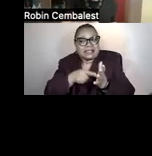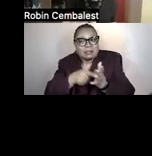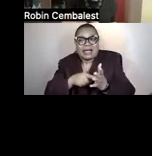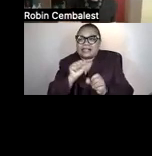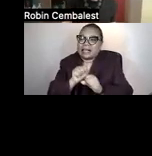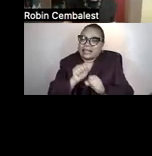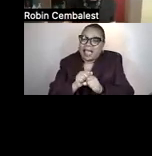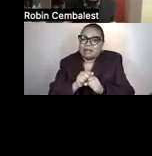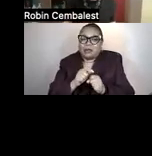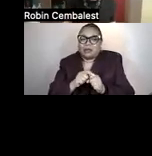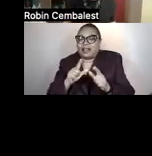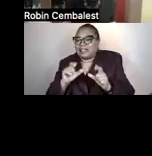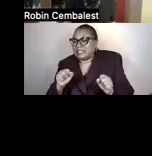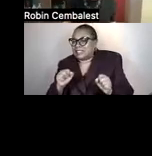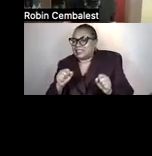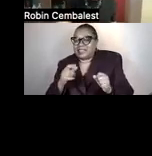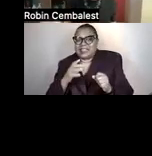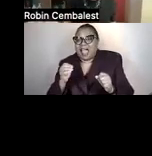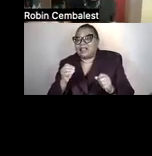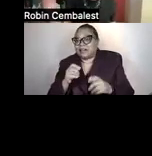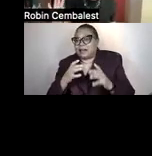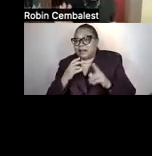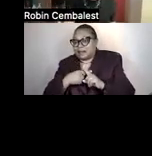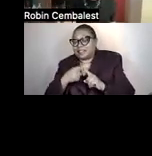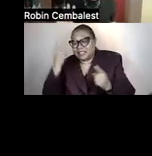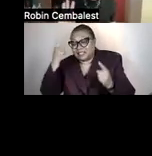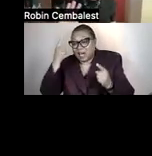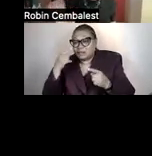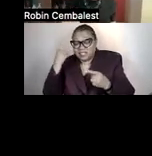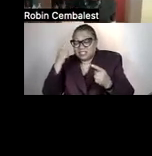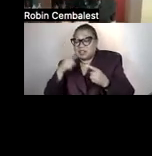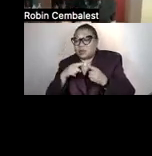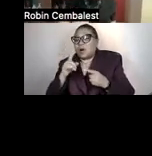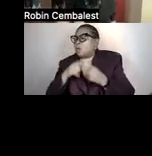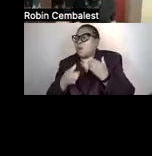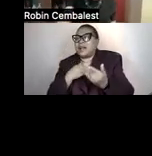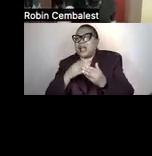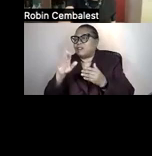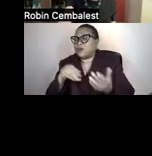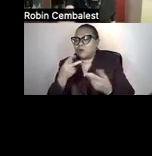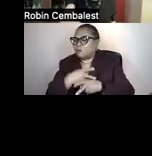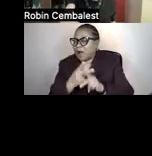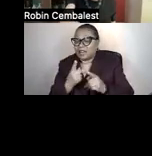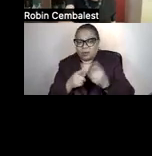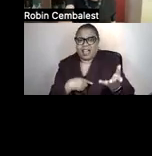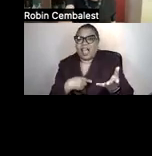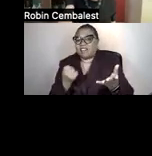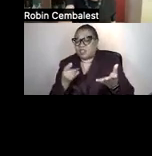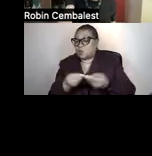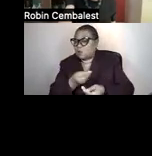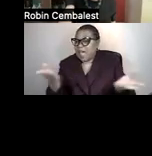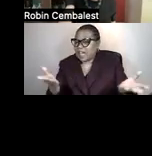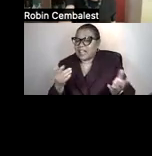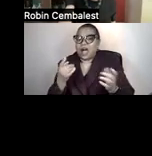labor and logistics and the climate to consider. But whatever your product, like here we have a little handout